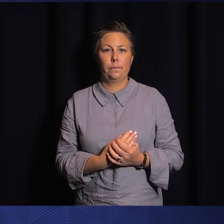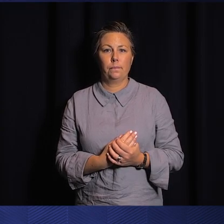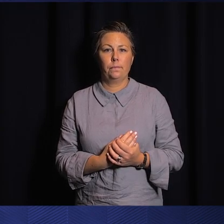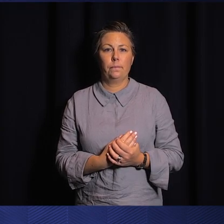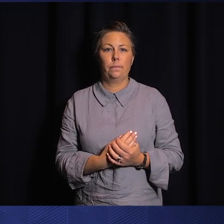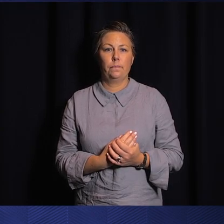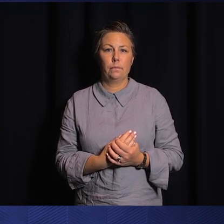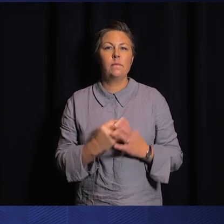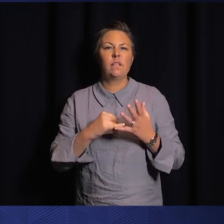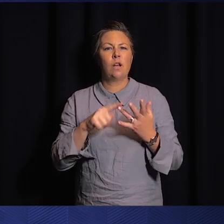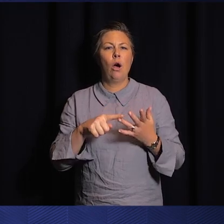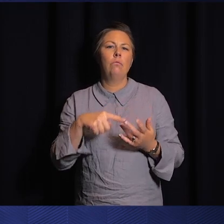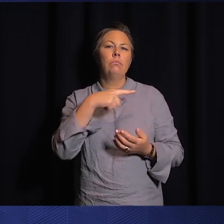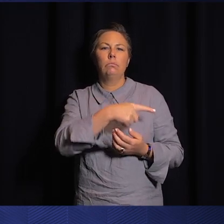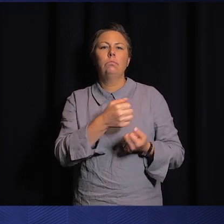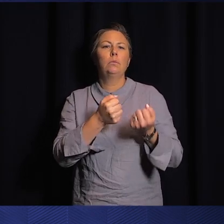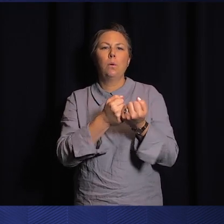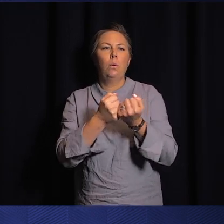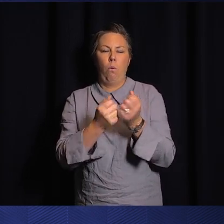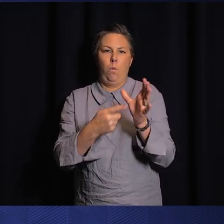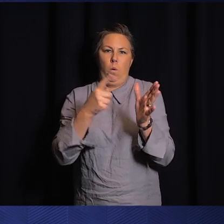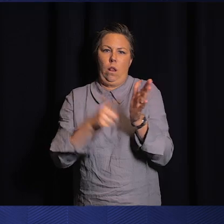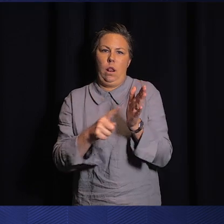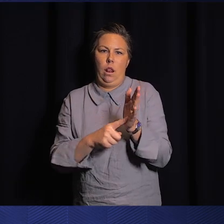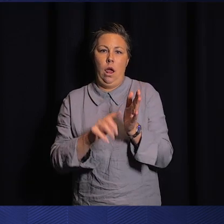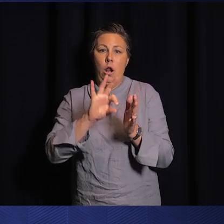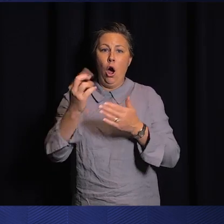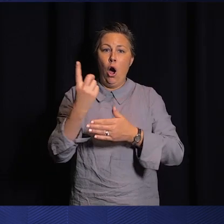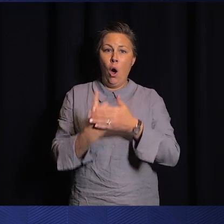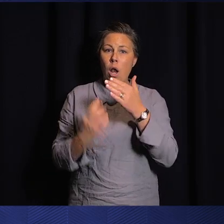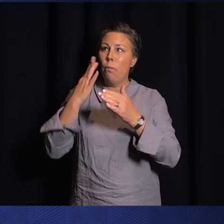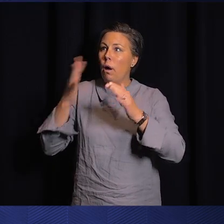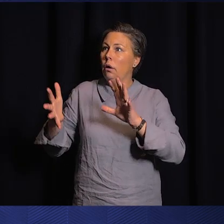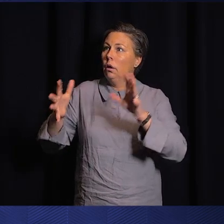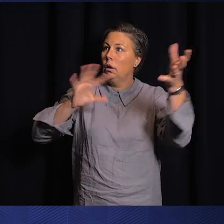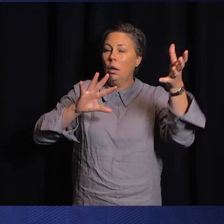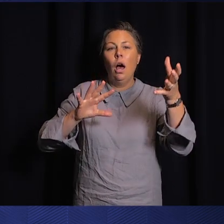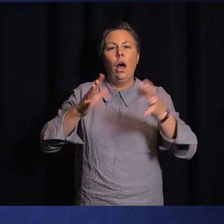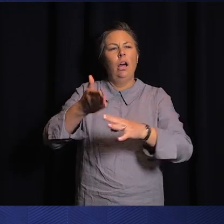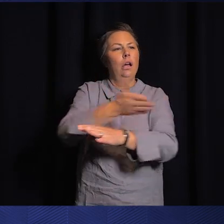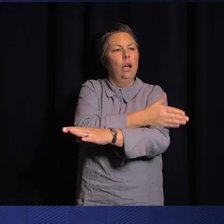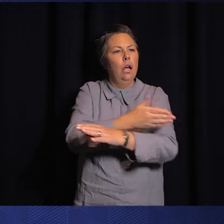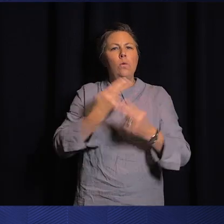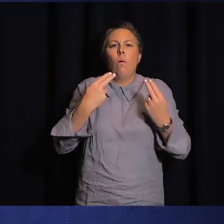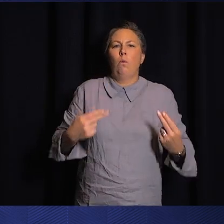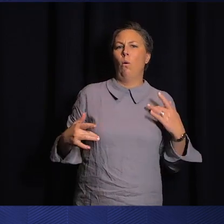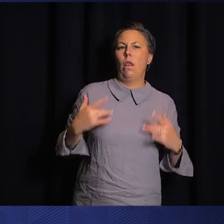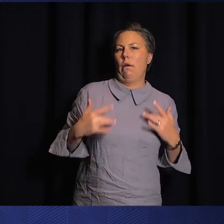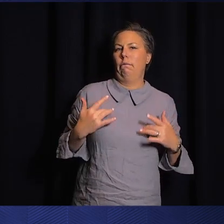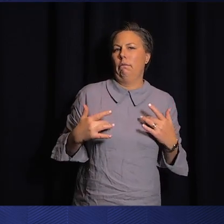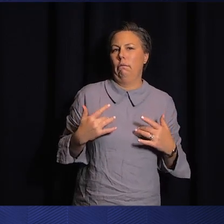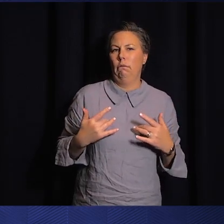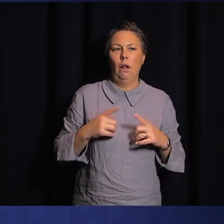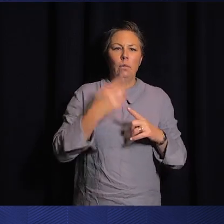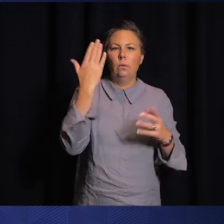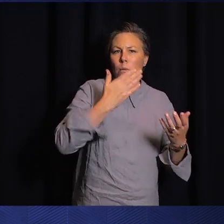They are supporting across all sectors, not only in times of disasters, but they are also working with the